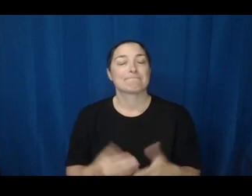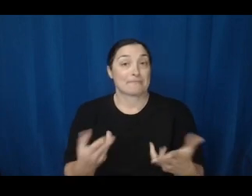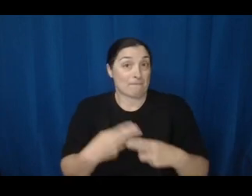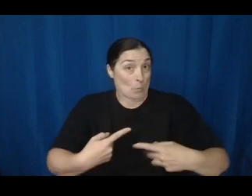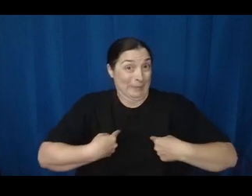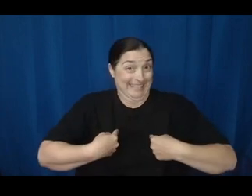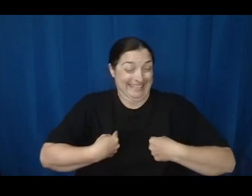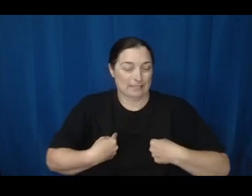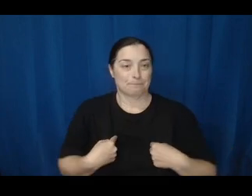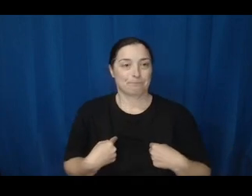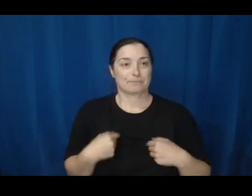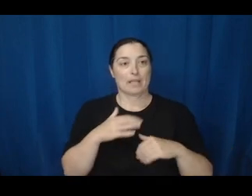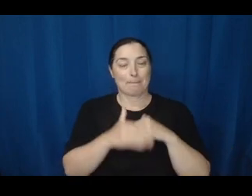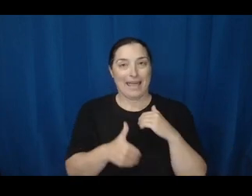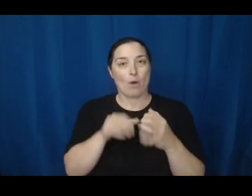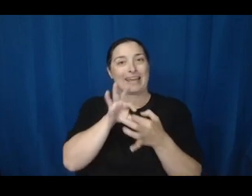being engaged with what you're doing.